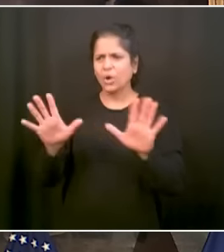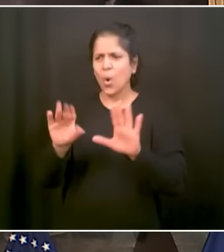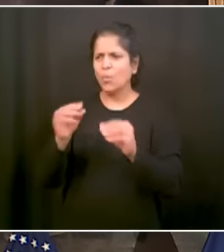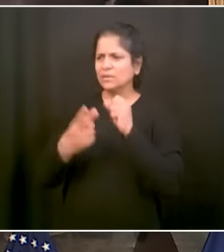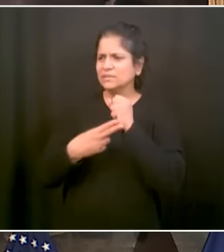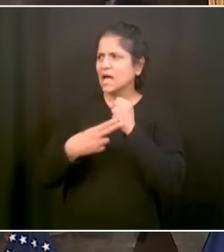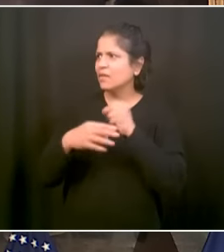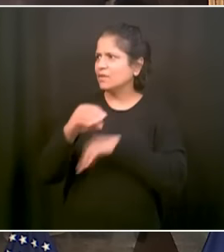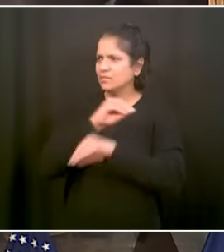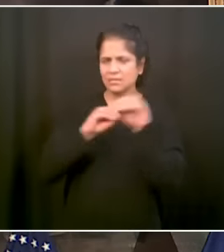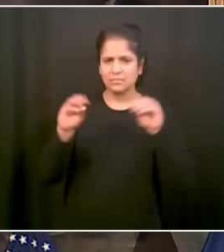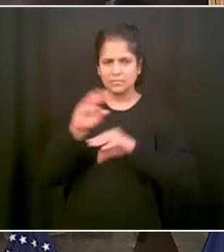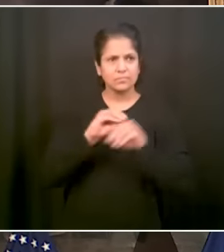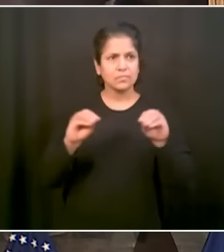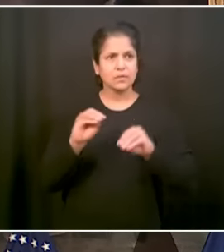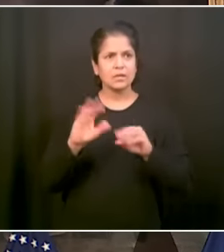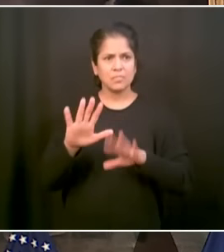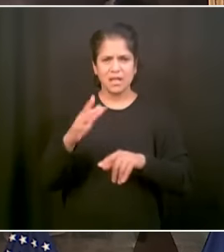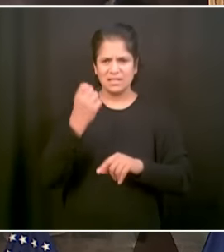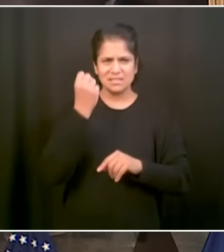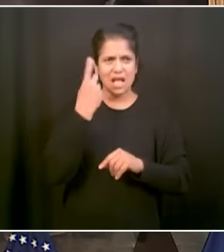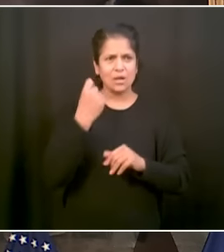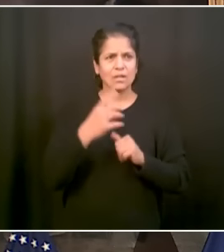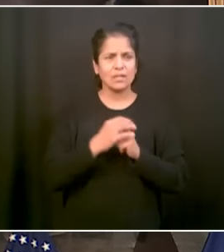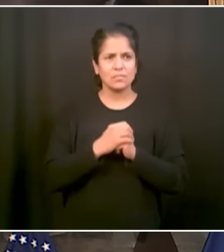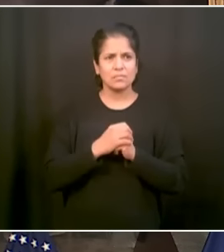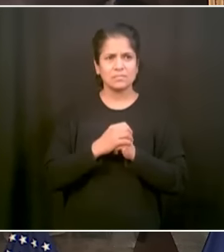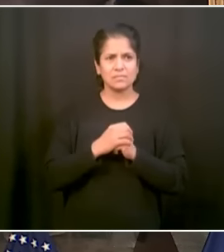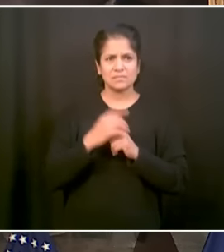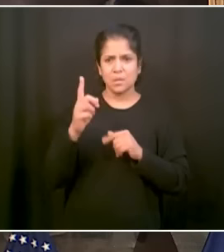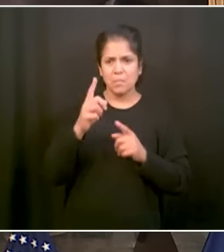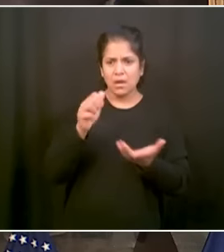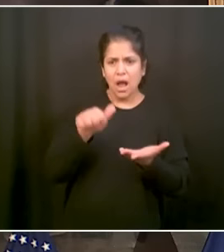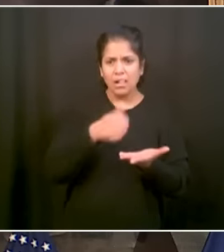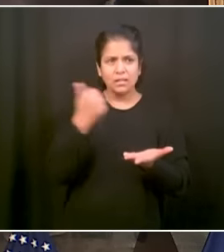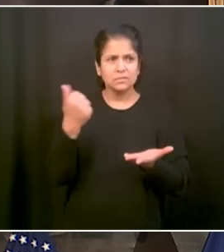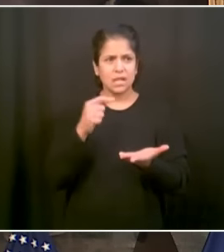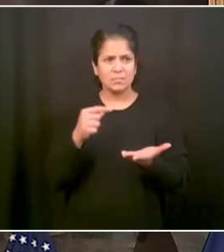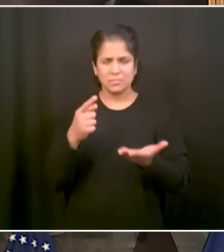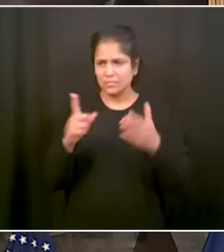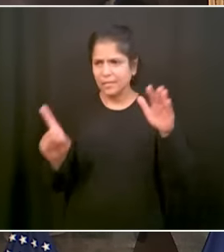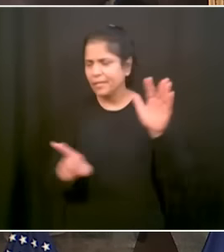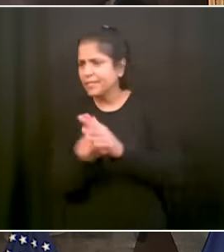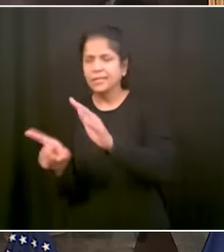I get behind the scenes, was something else going on there? Was the public misled on those messages?